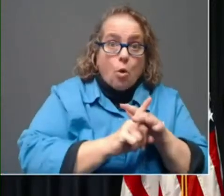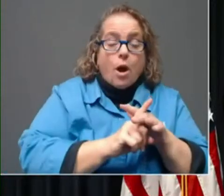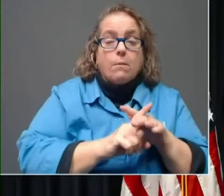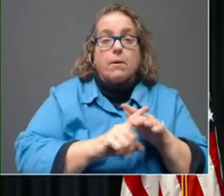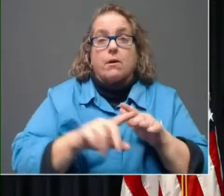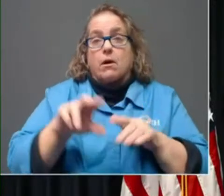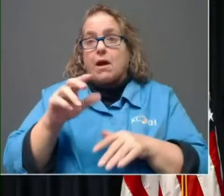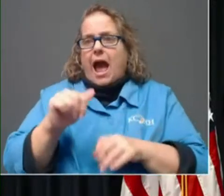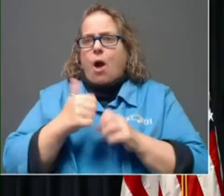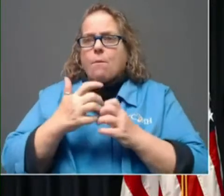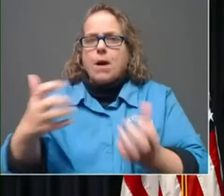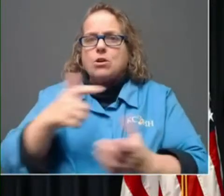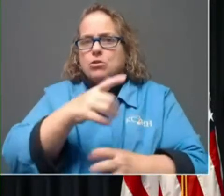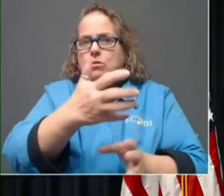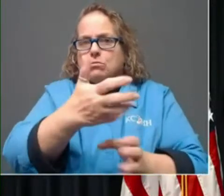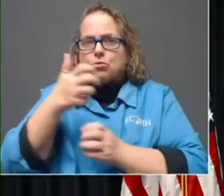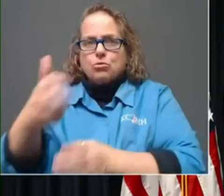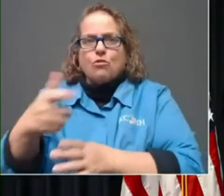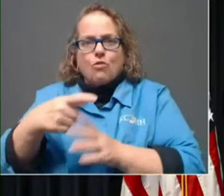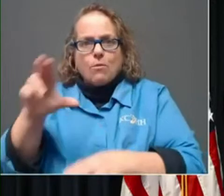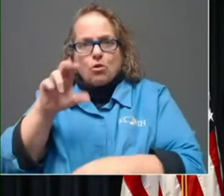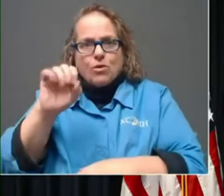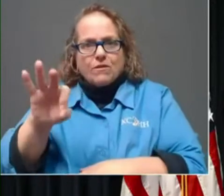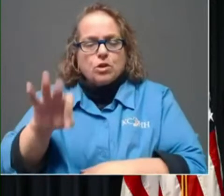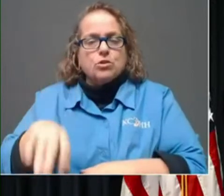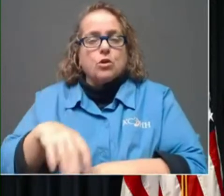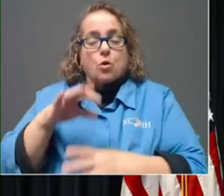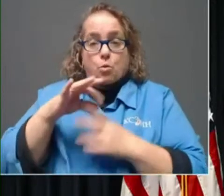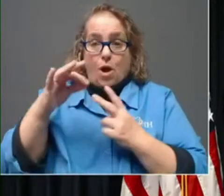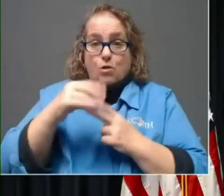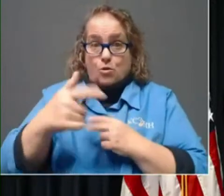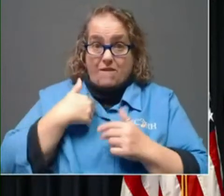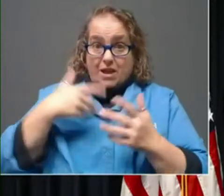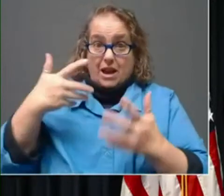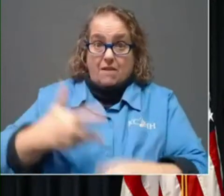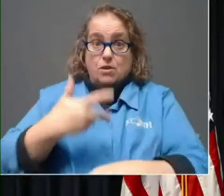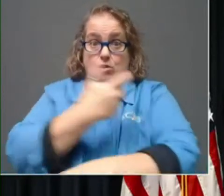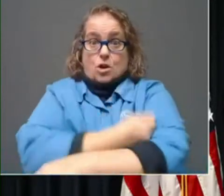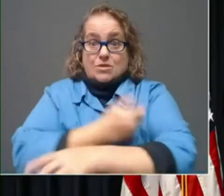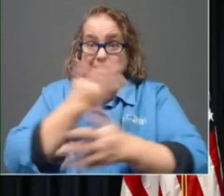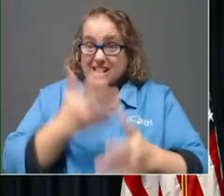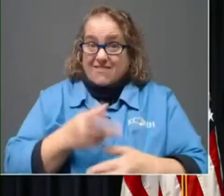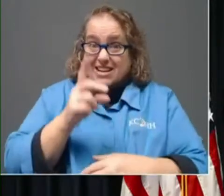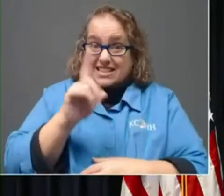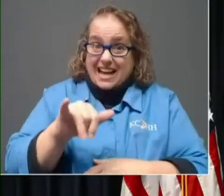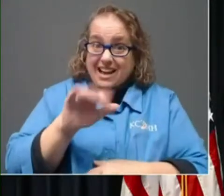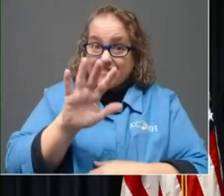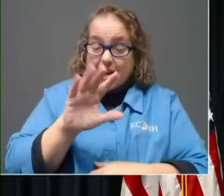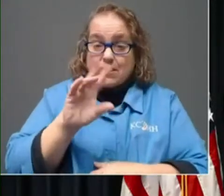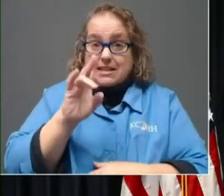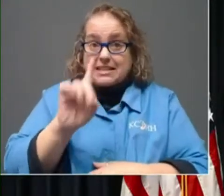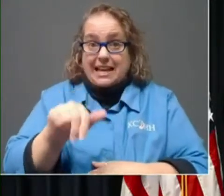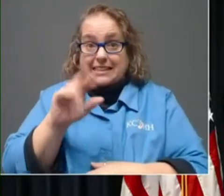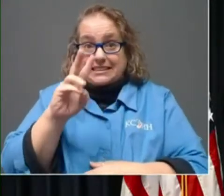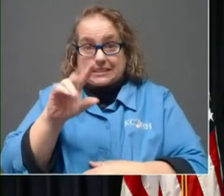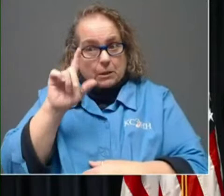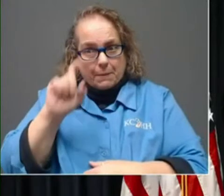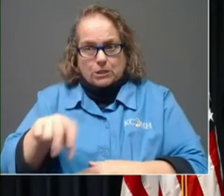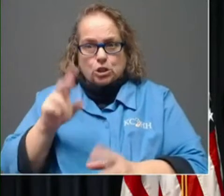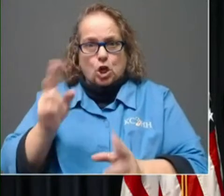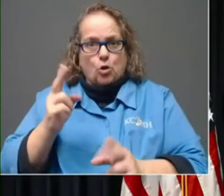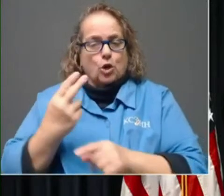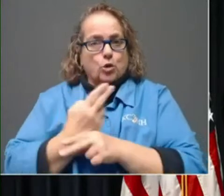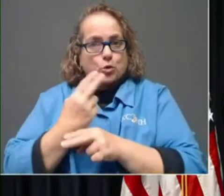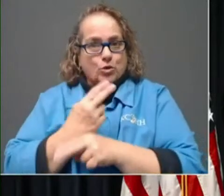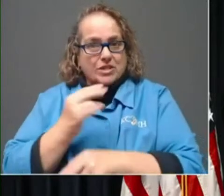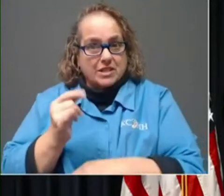not they still have more doses and it's day 5 or day 6, and they need to get them in people's arms. That's that